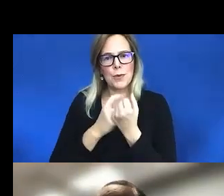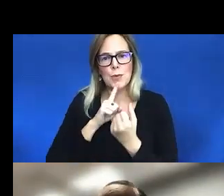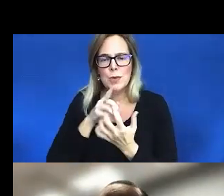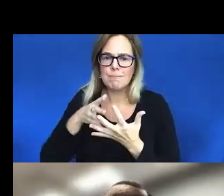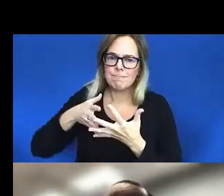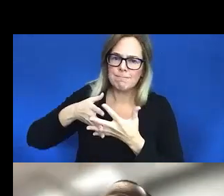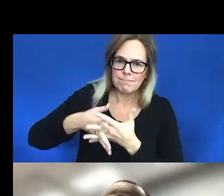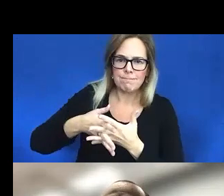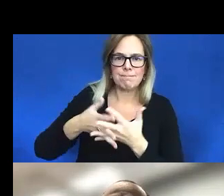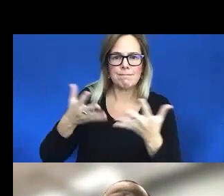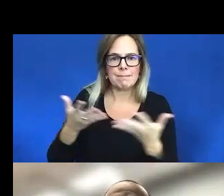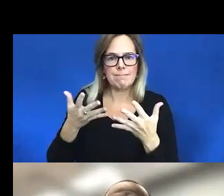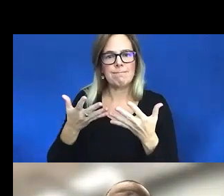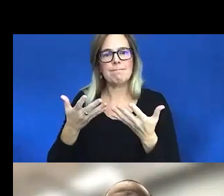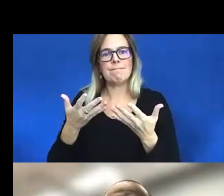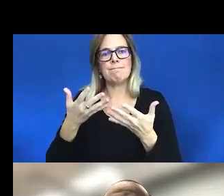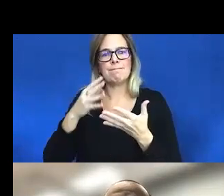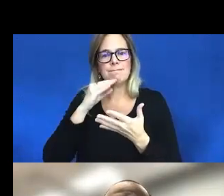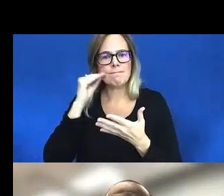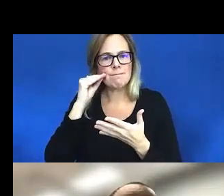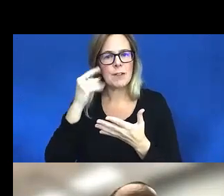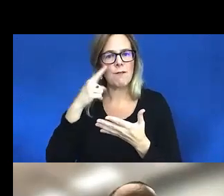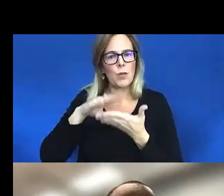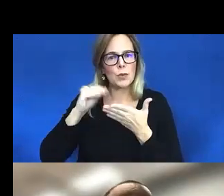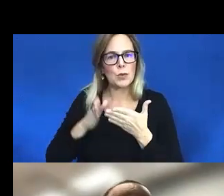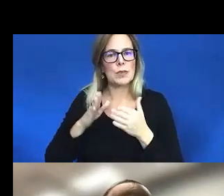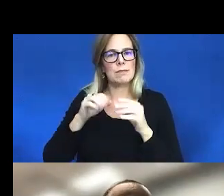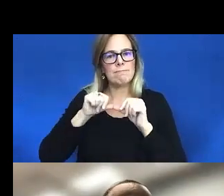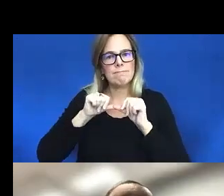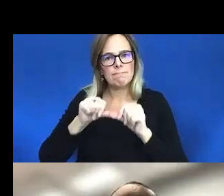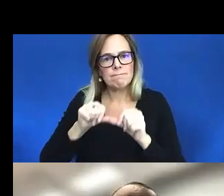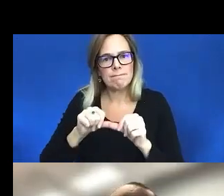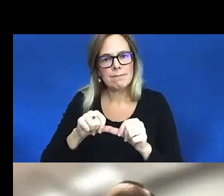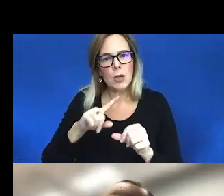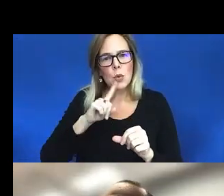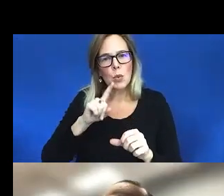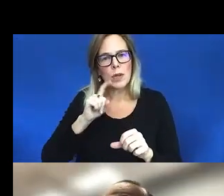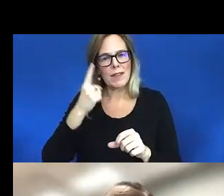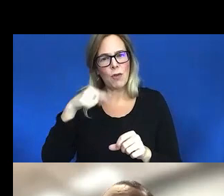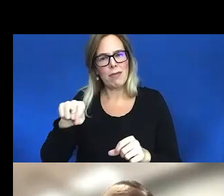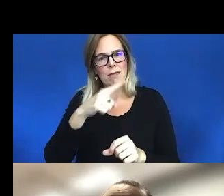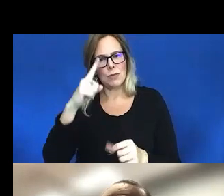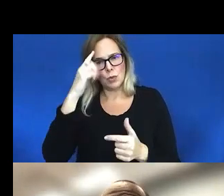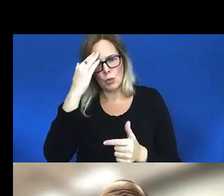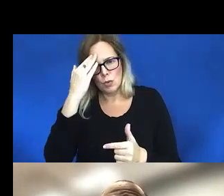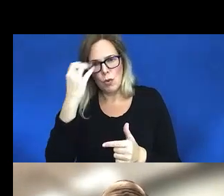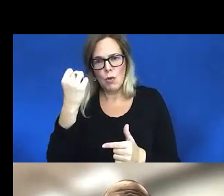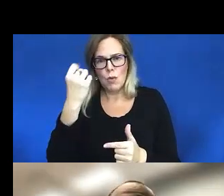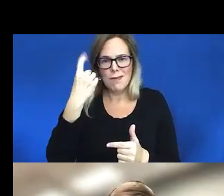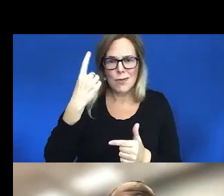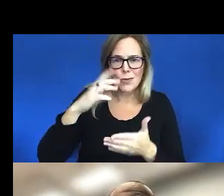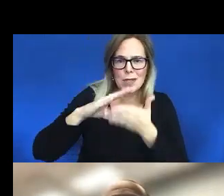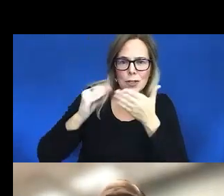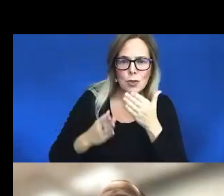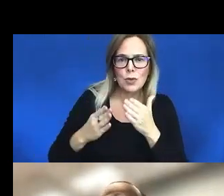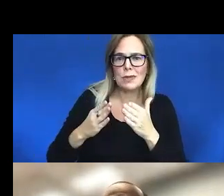communities for our students that allow them to know and understand students from various classes, but